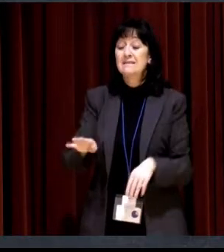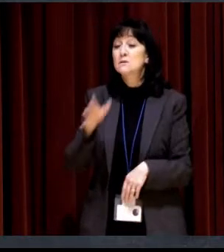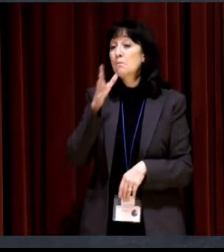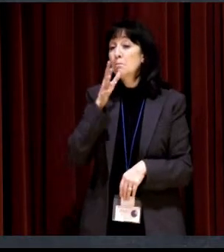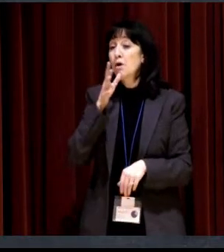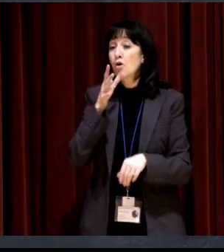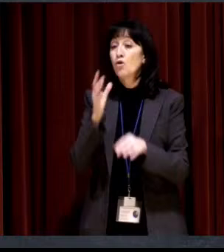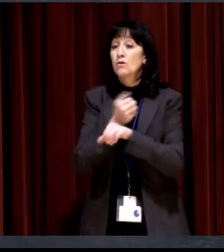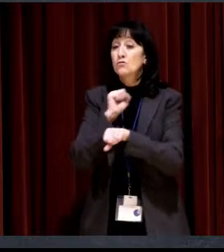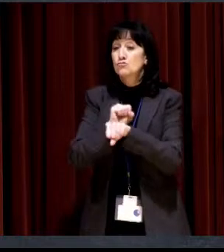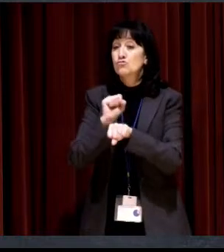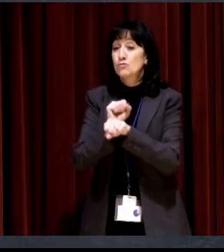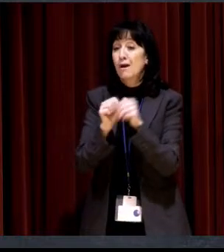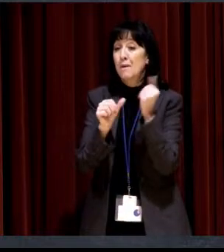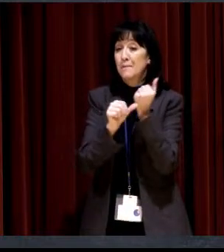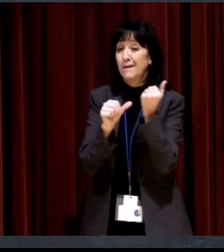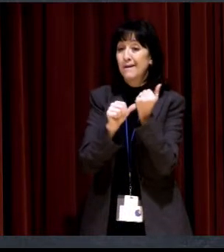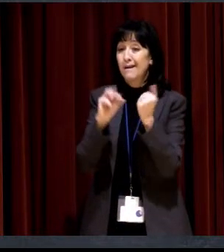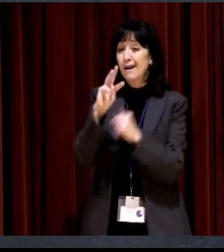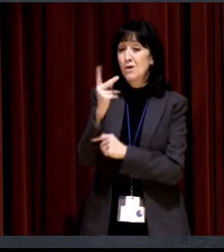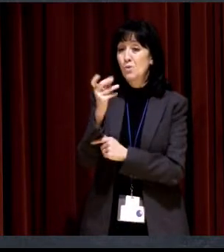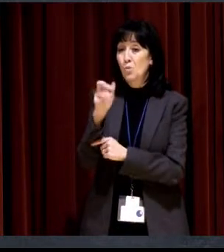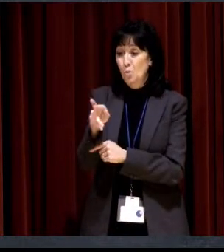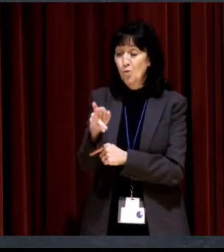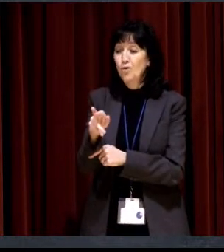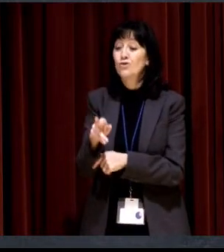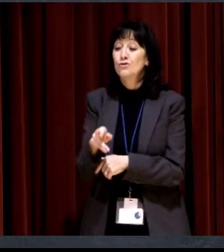he did quite well after that.